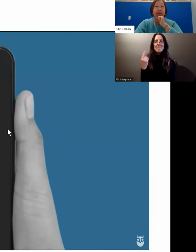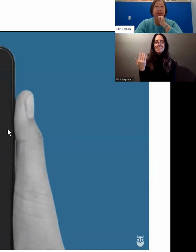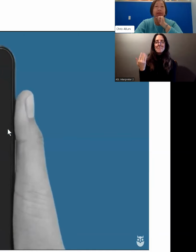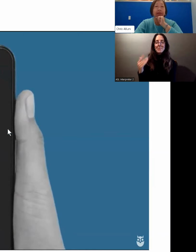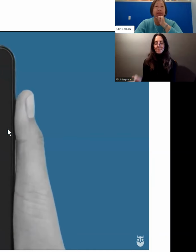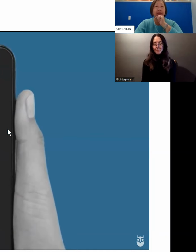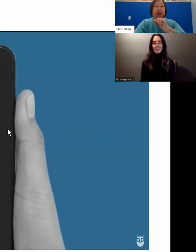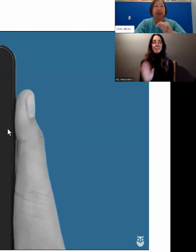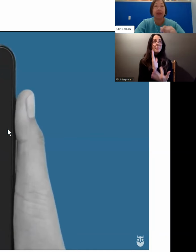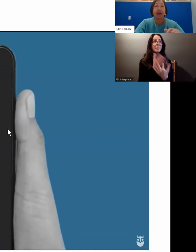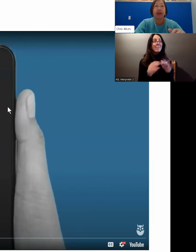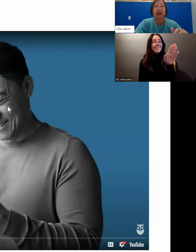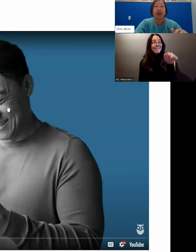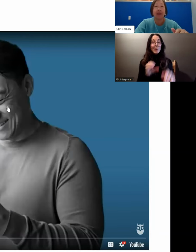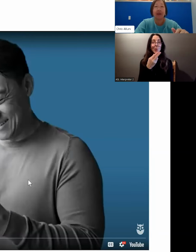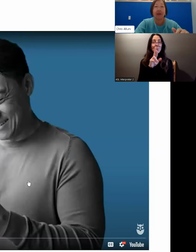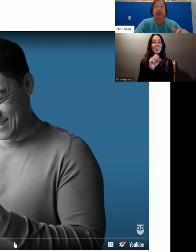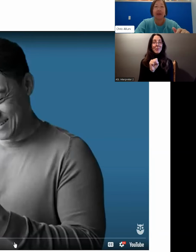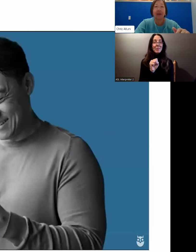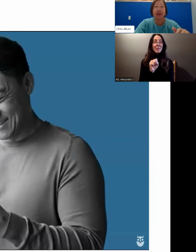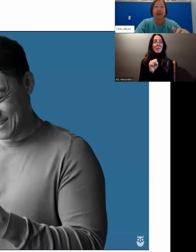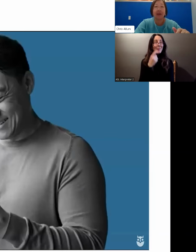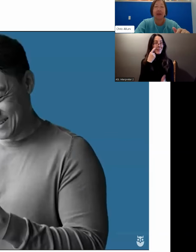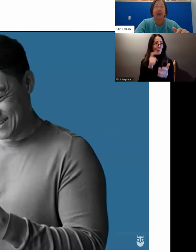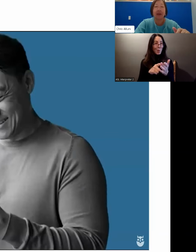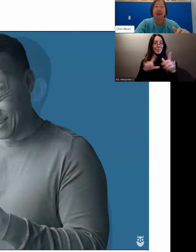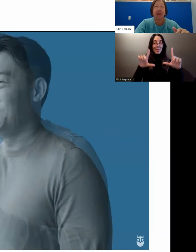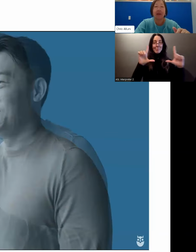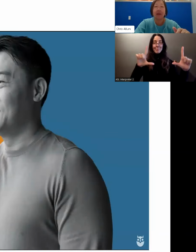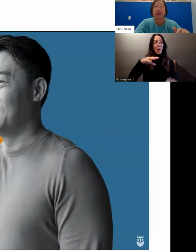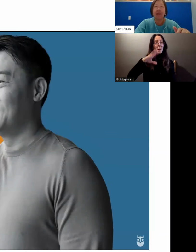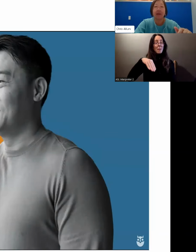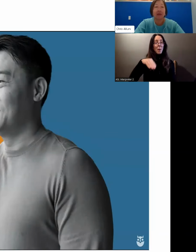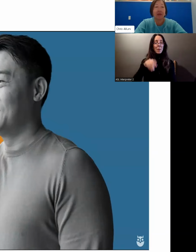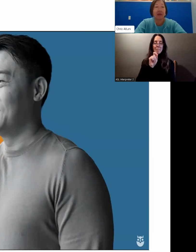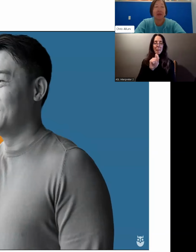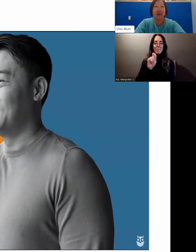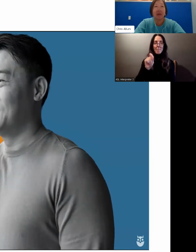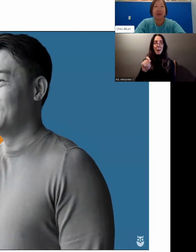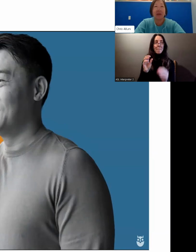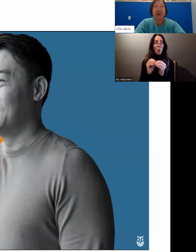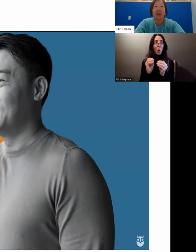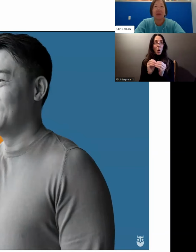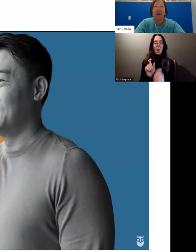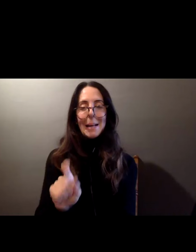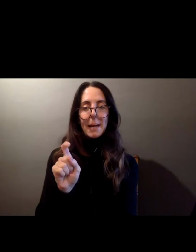Chris, just on the bottom of your screen where there's three dots where it says more, you just have to share your share